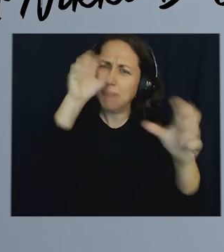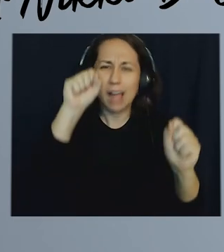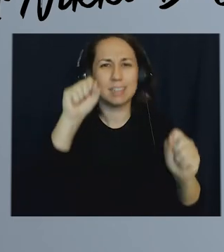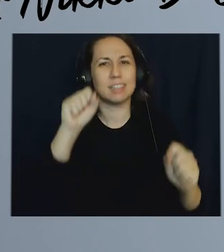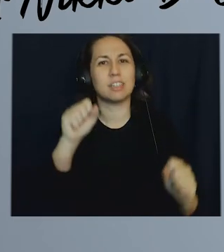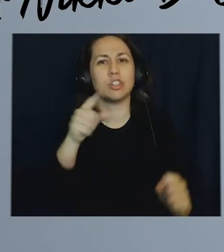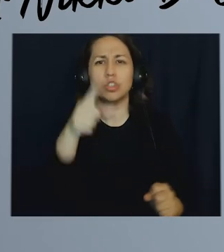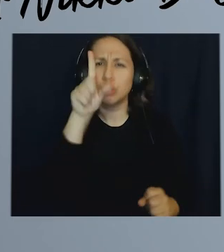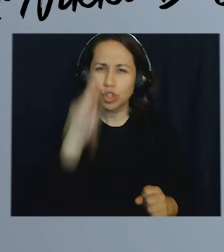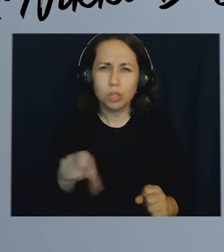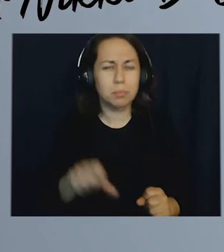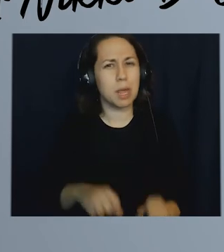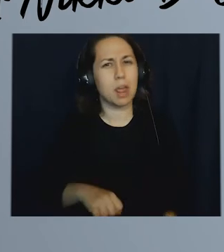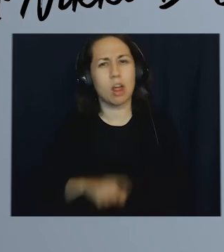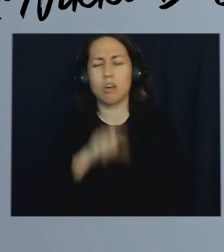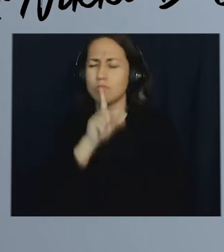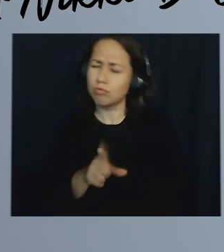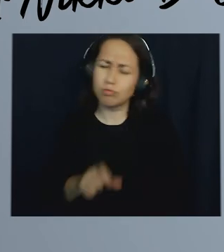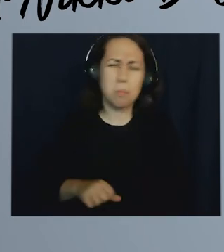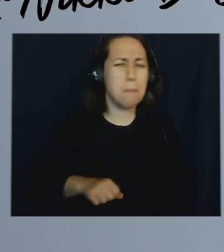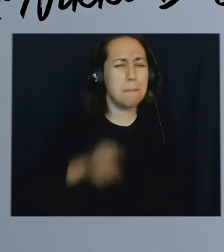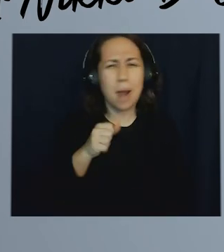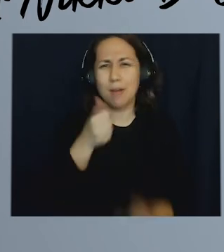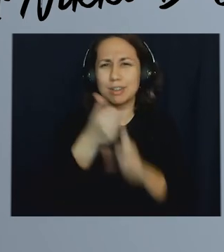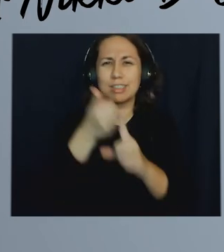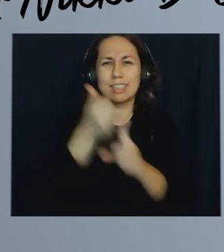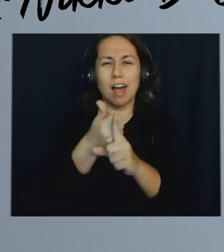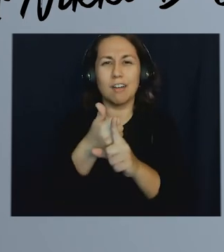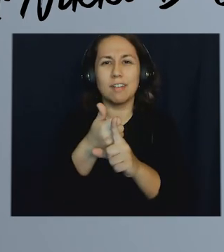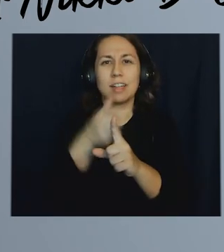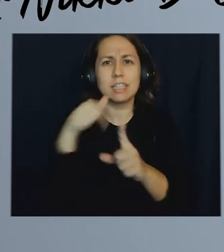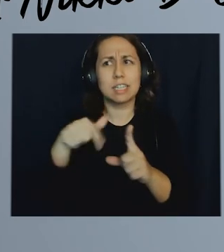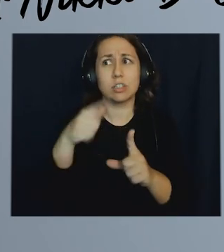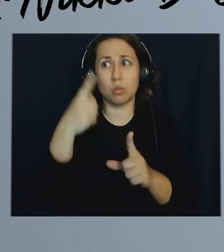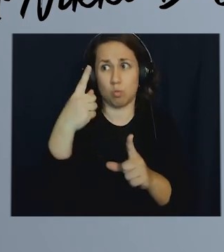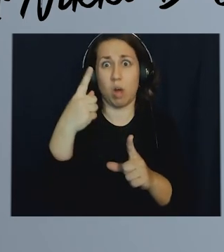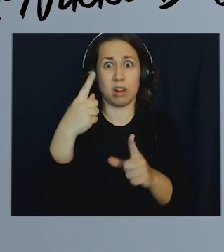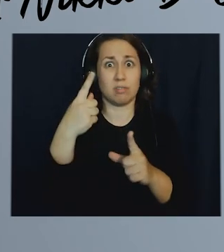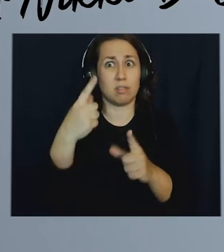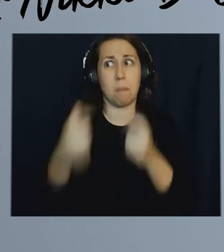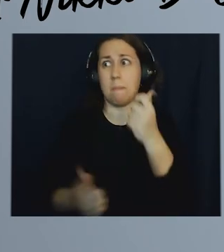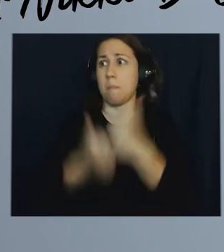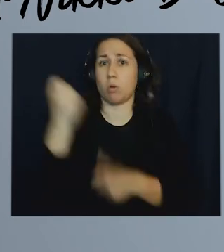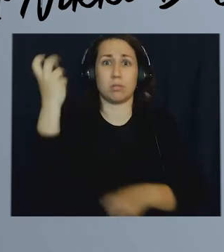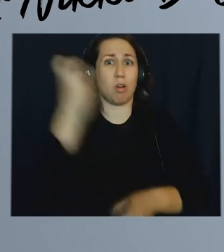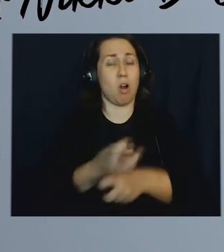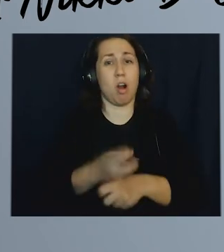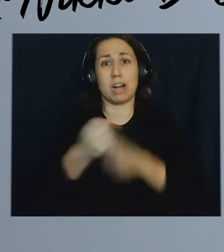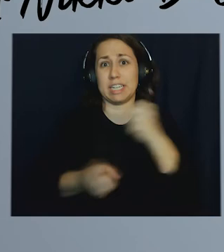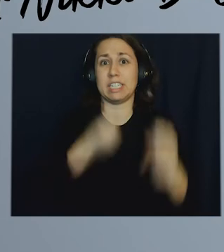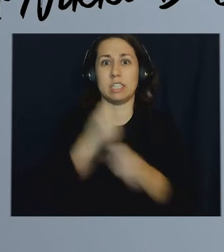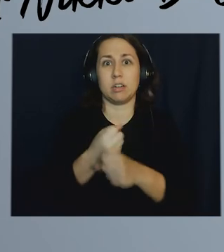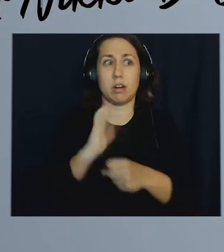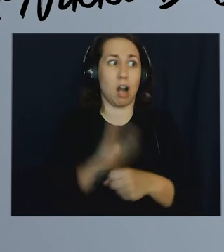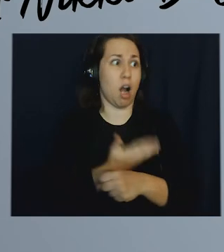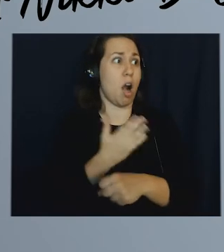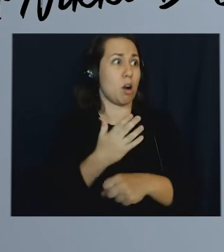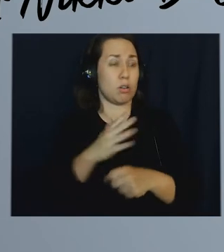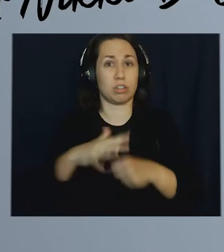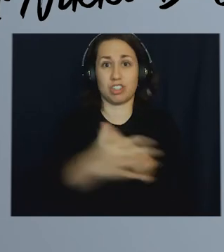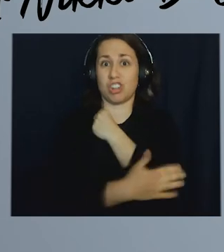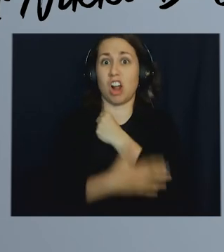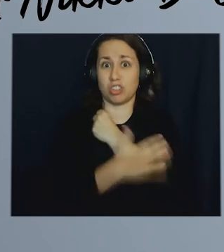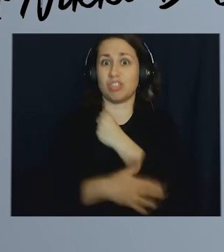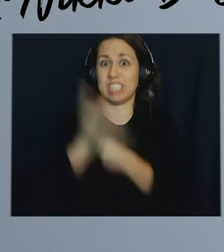Vicky DeLoach. Es un gran honor y privilegio poder tomar este momento para felicitarlos, honrarlos y